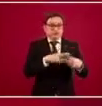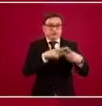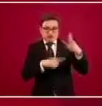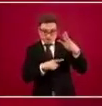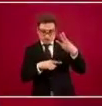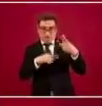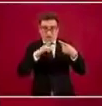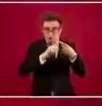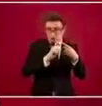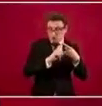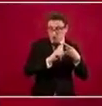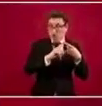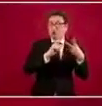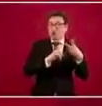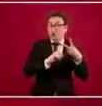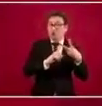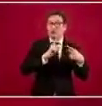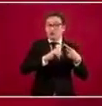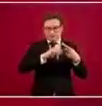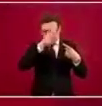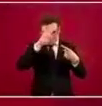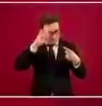mentioned by the